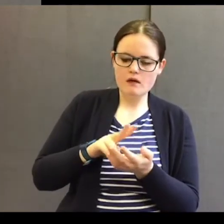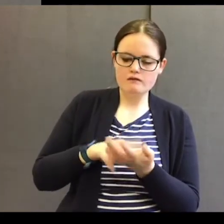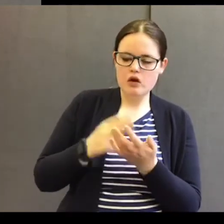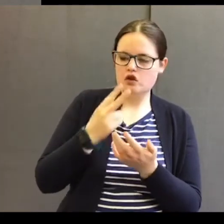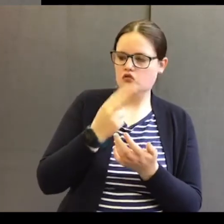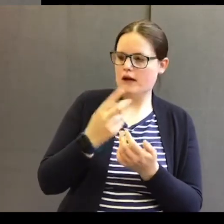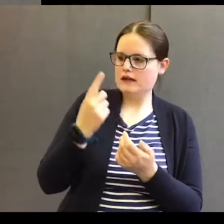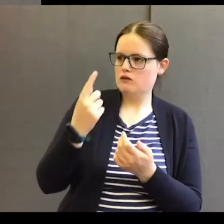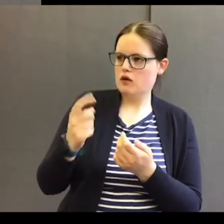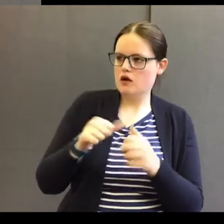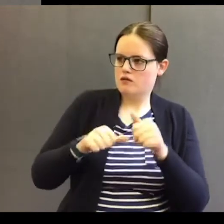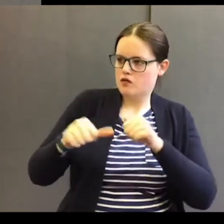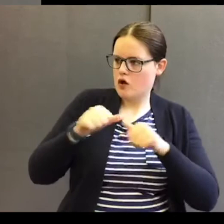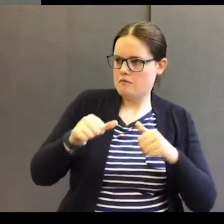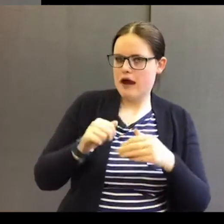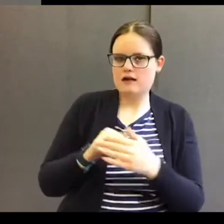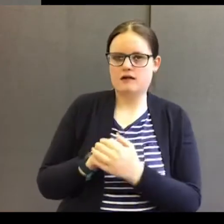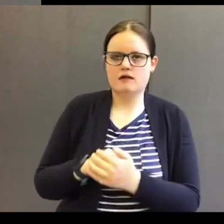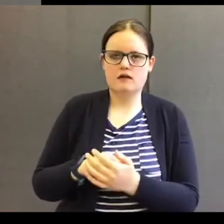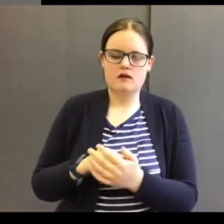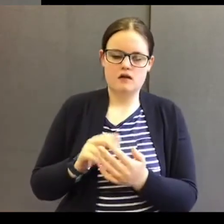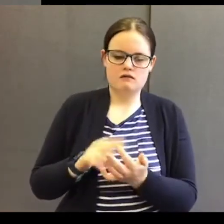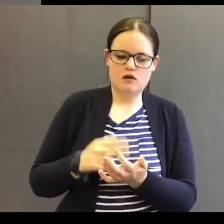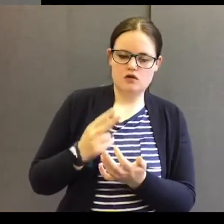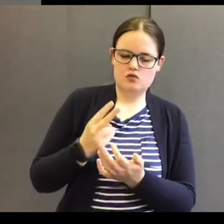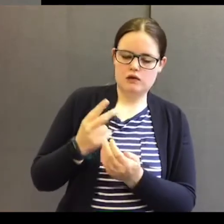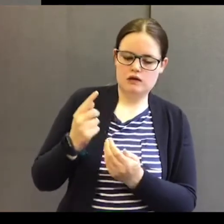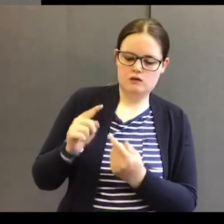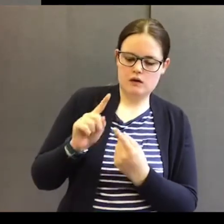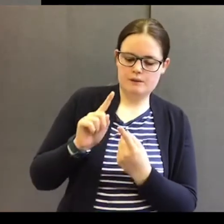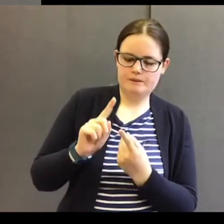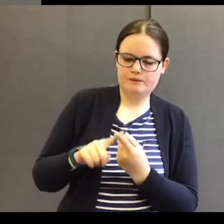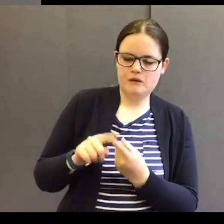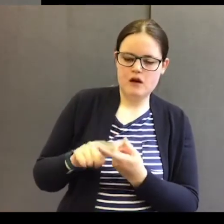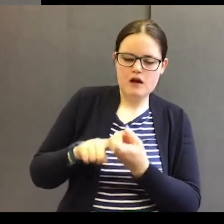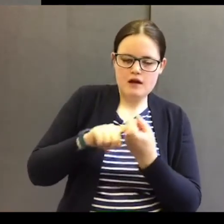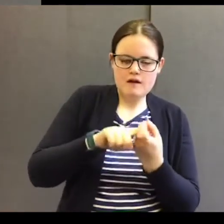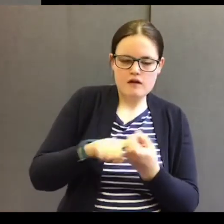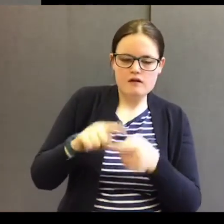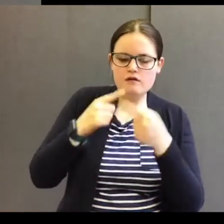it says to us in verse 21. I go back to verse